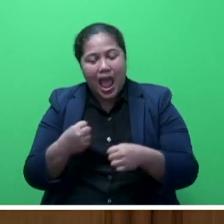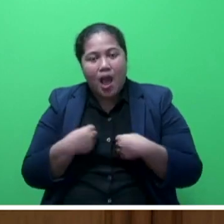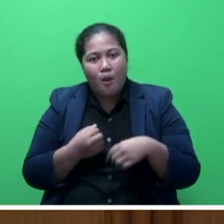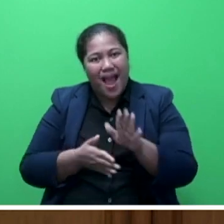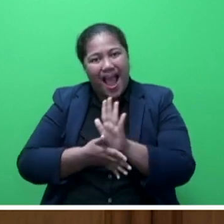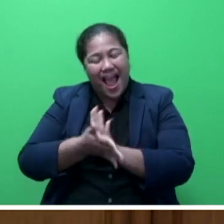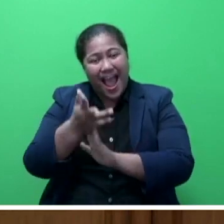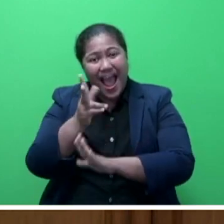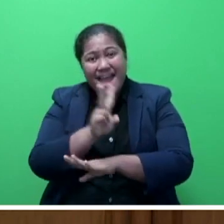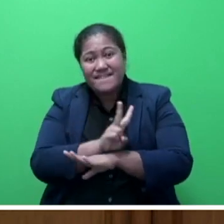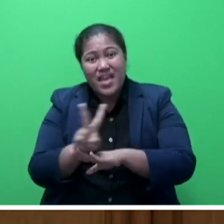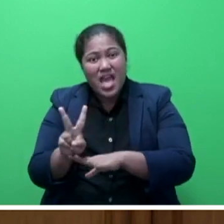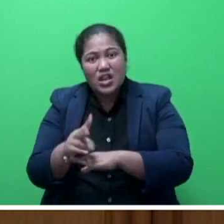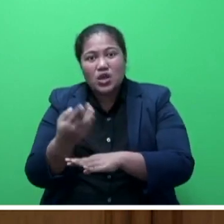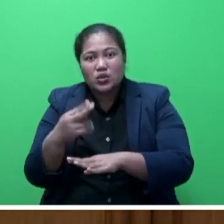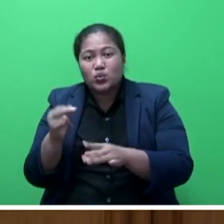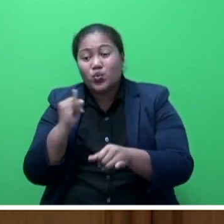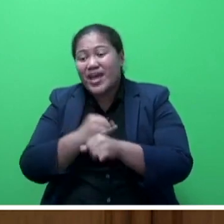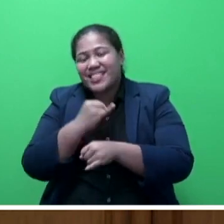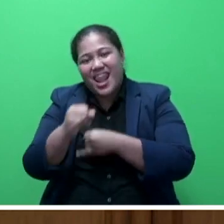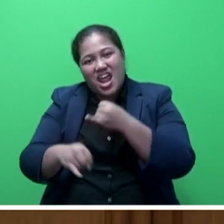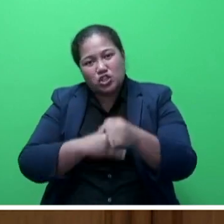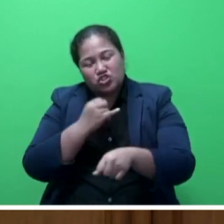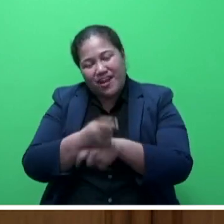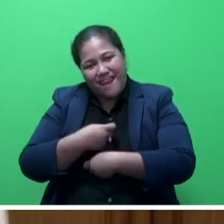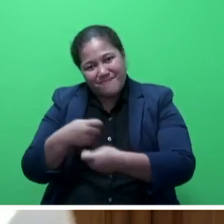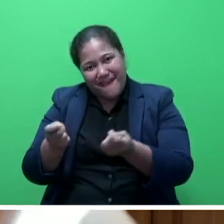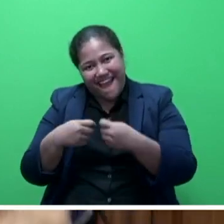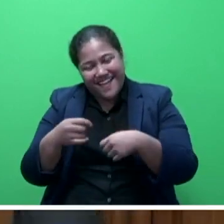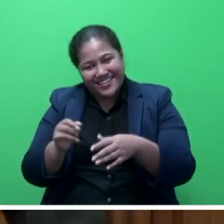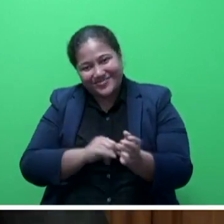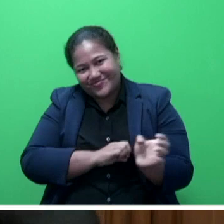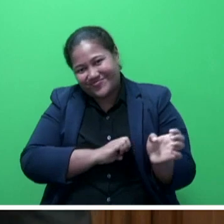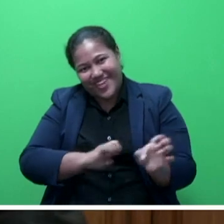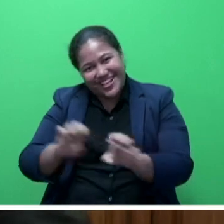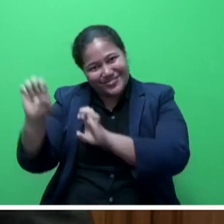niche international markets.